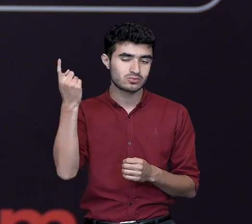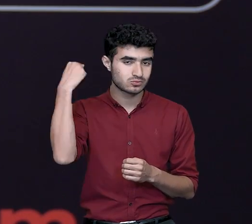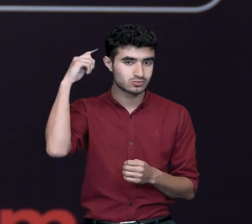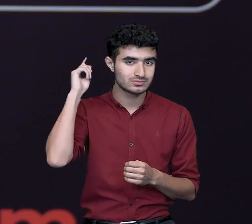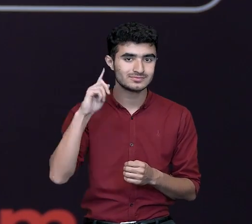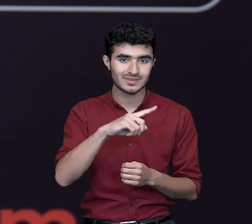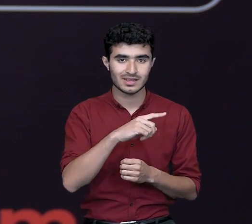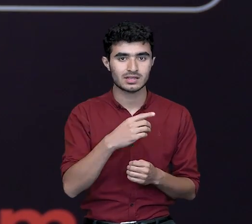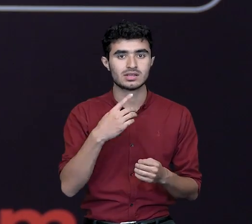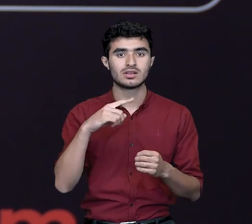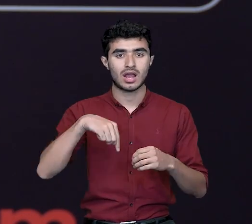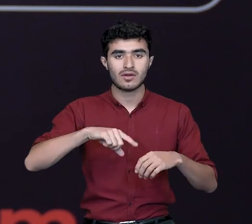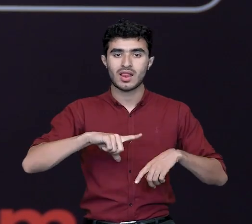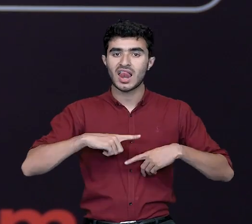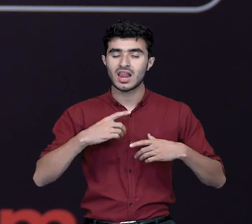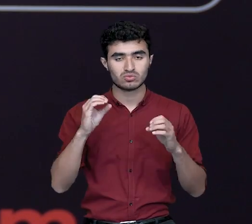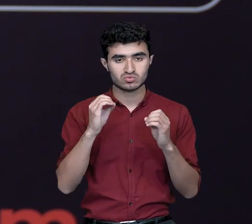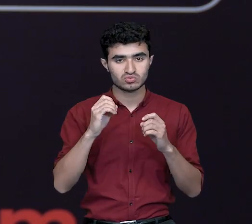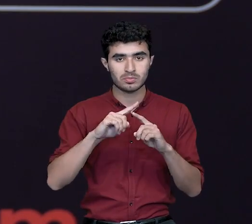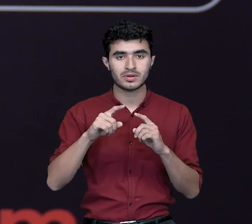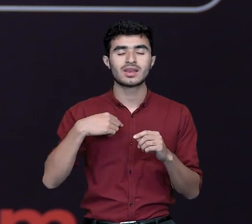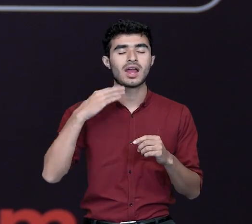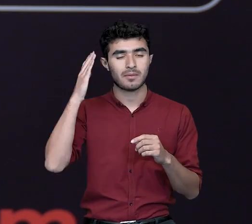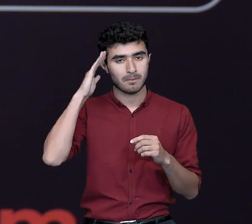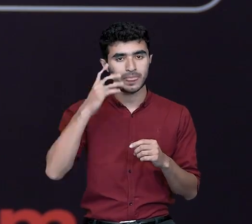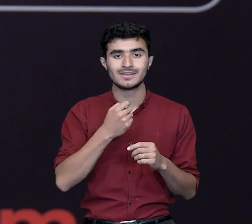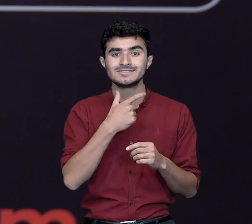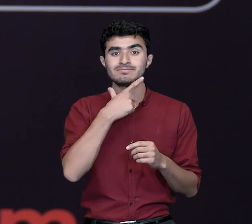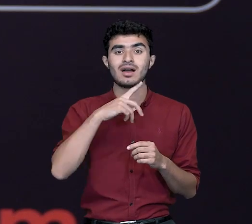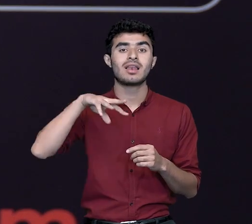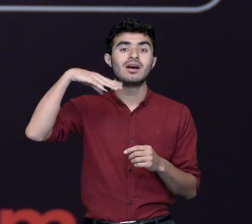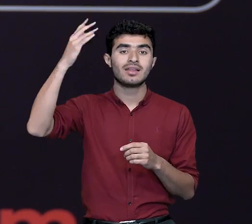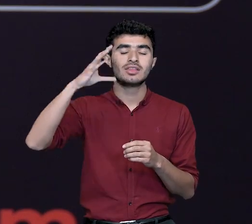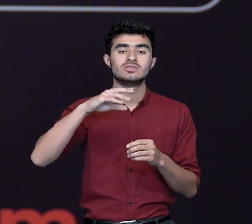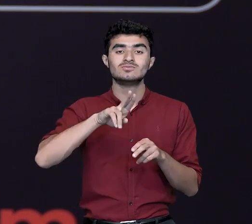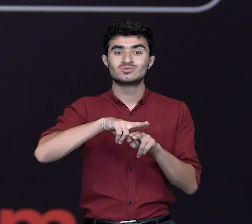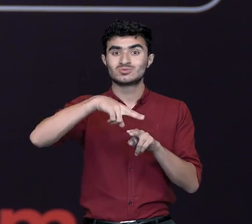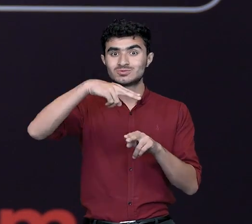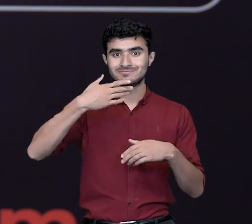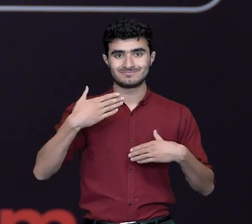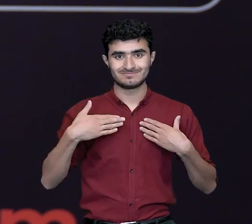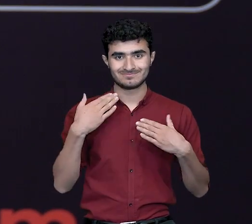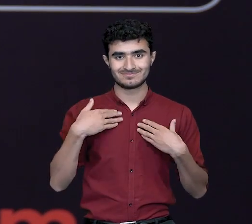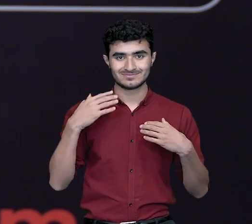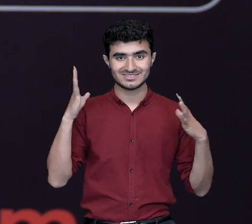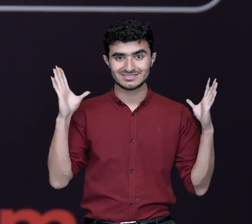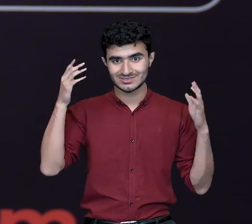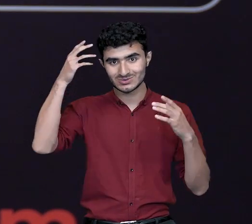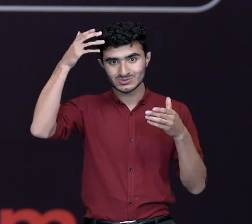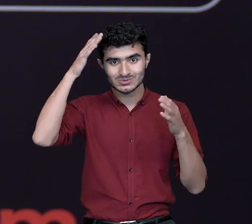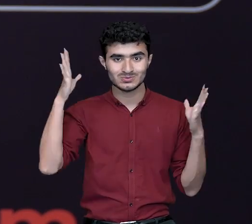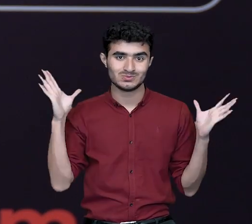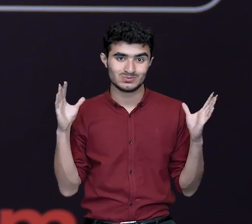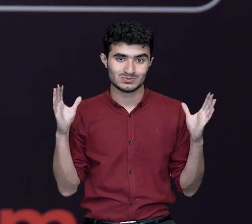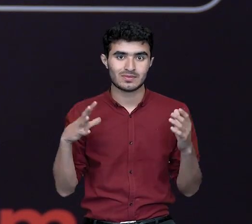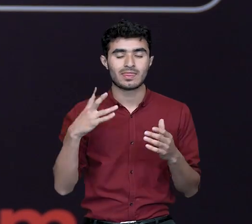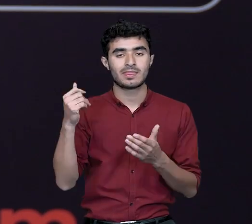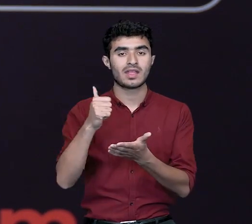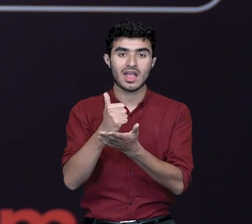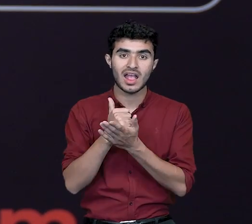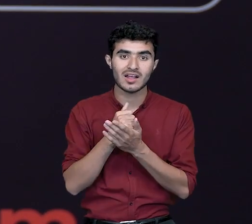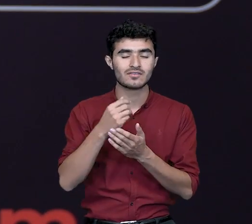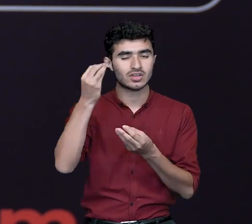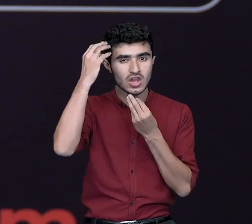with us right now, but I am sure would be smiling in the heavens, as she was a star herself who would always share her